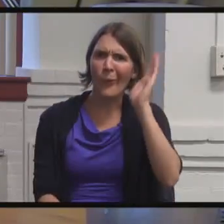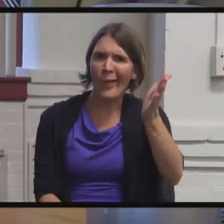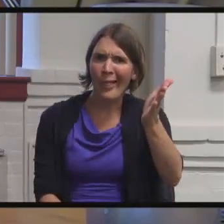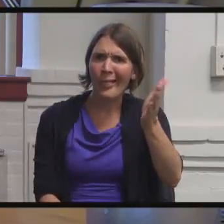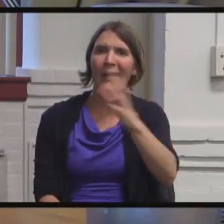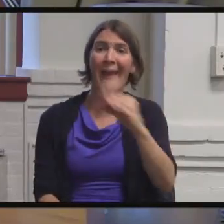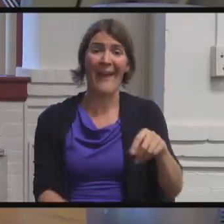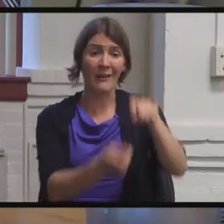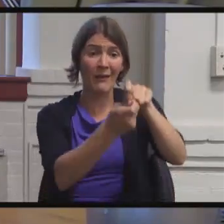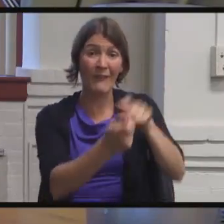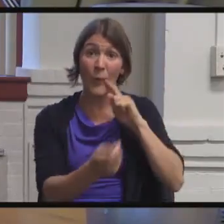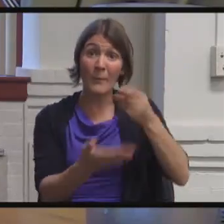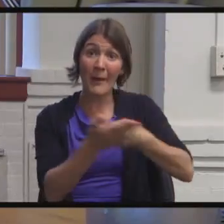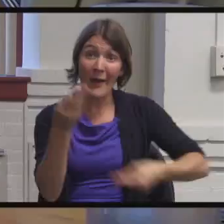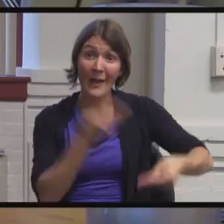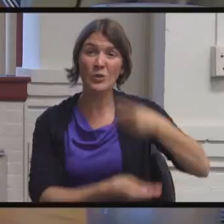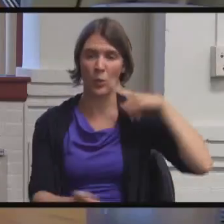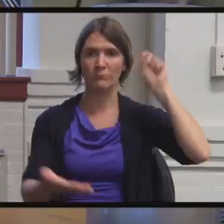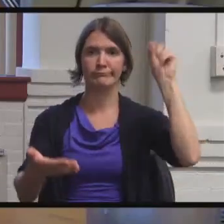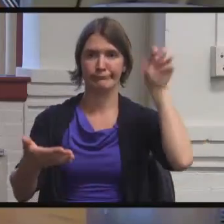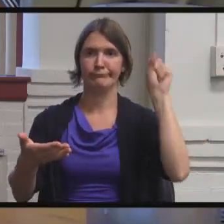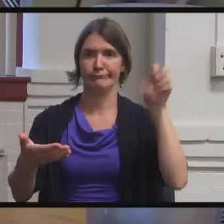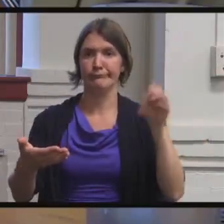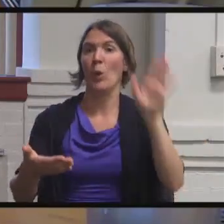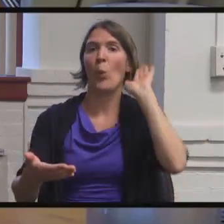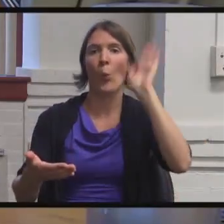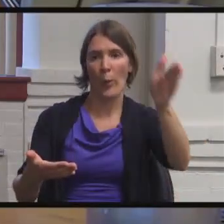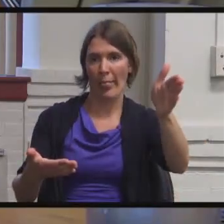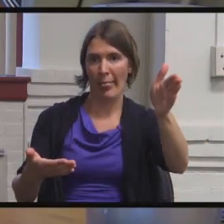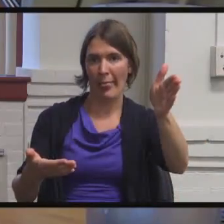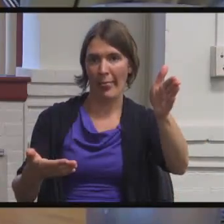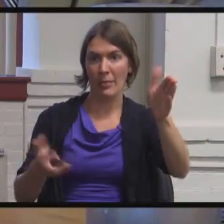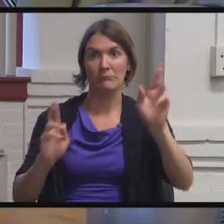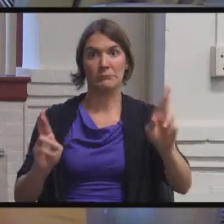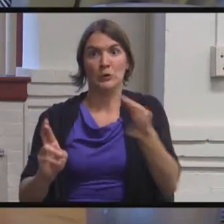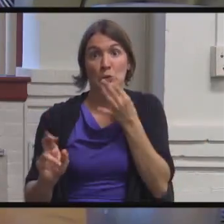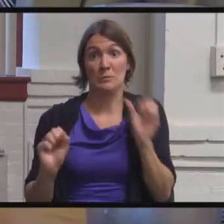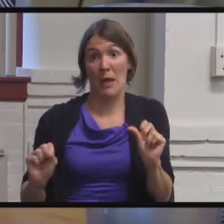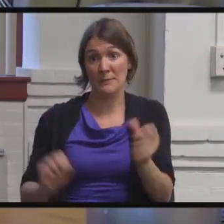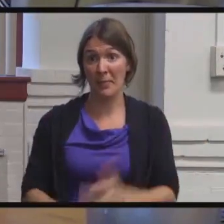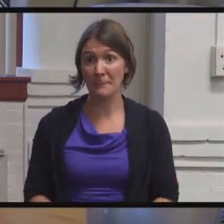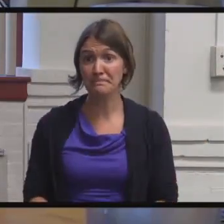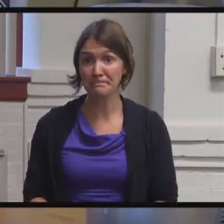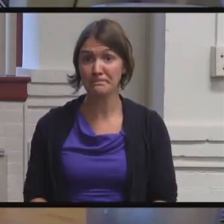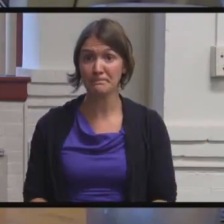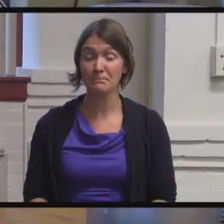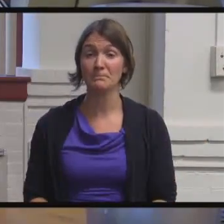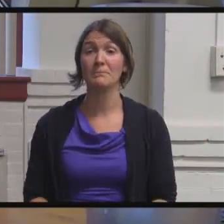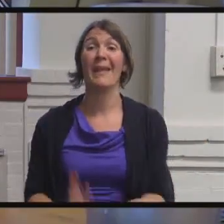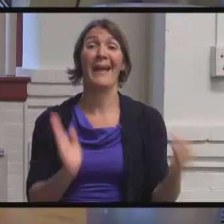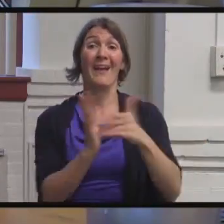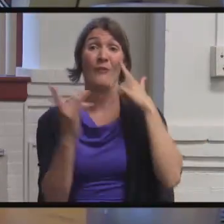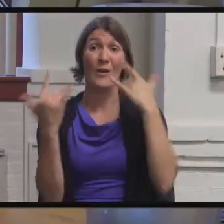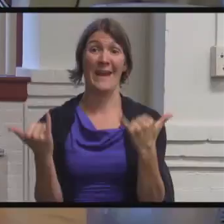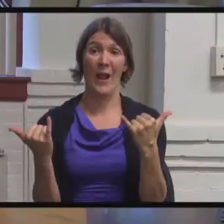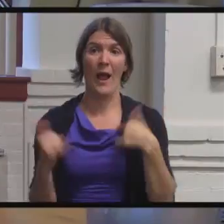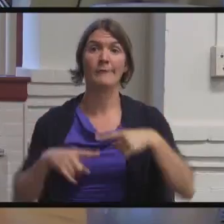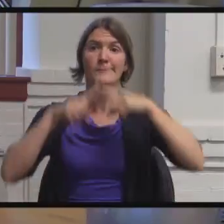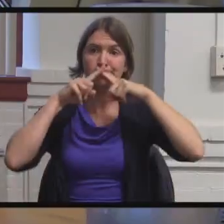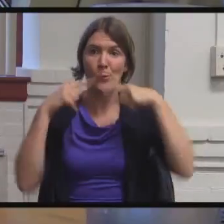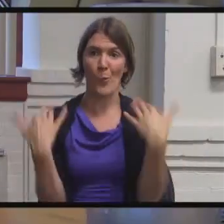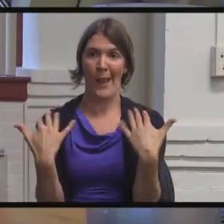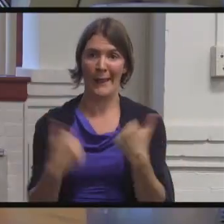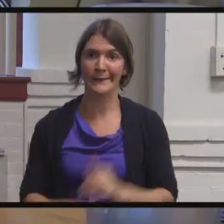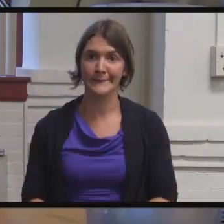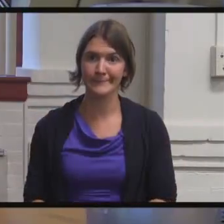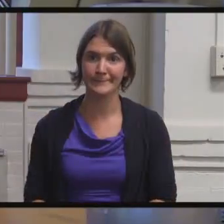bring these matters into public discussion at the earliest possible time. Mm-hmm. But what I said at the beginning